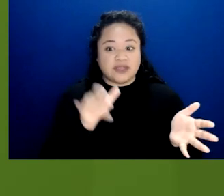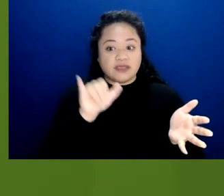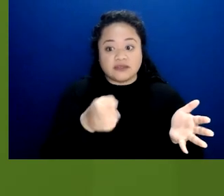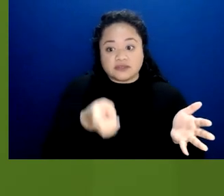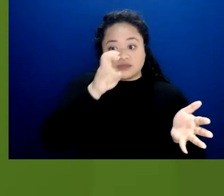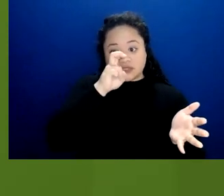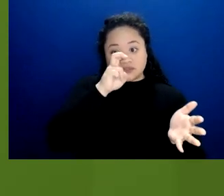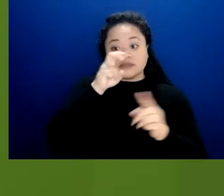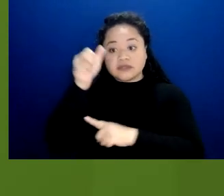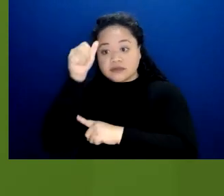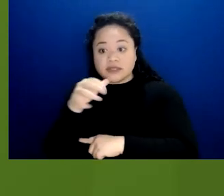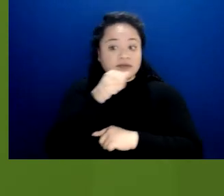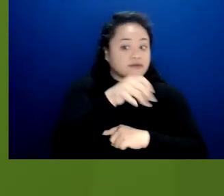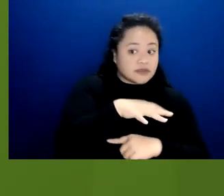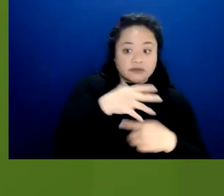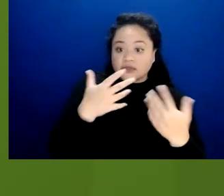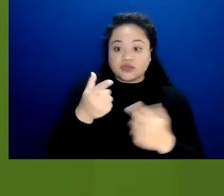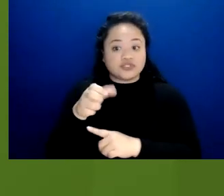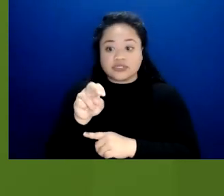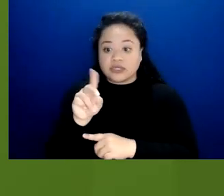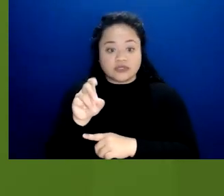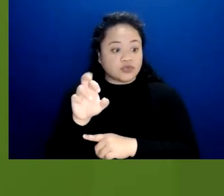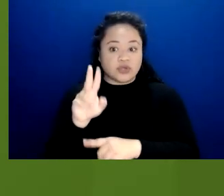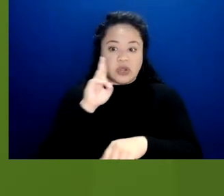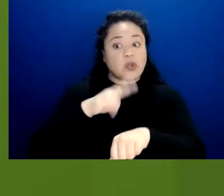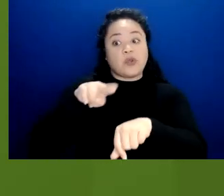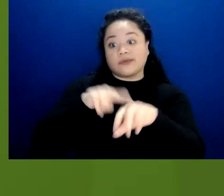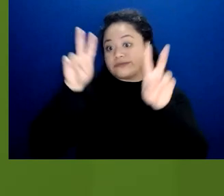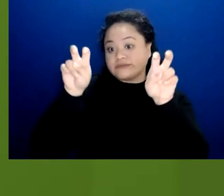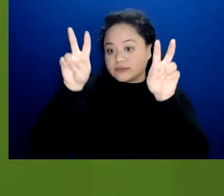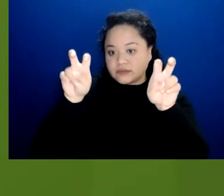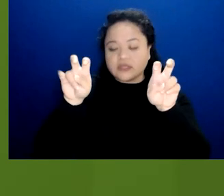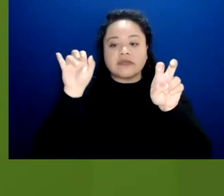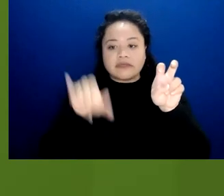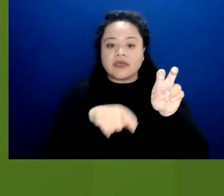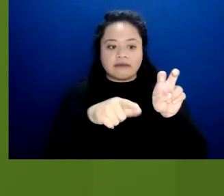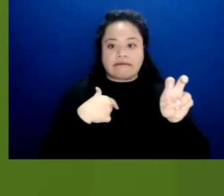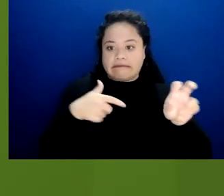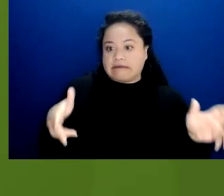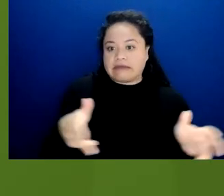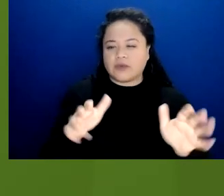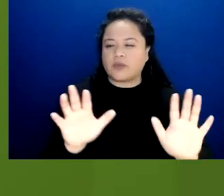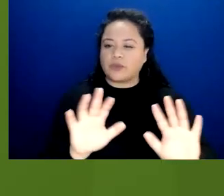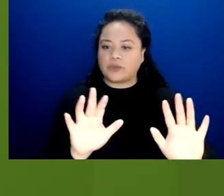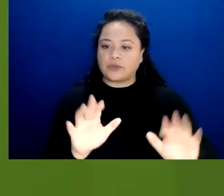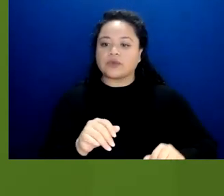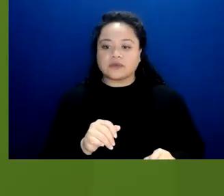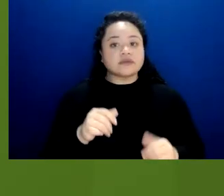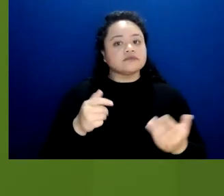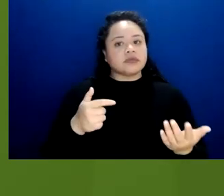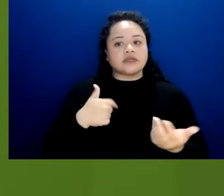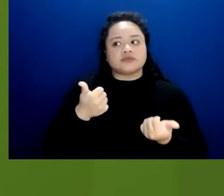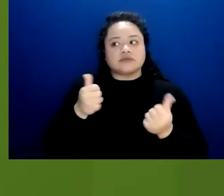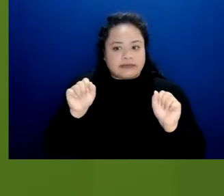norms, and social permission to, as we've just been talking about, be other kinds of boys and men, be able to be